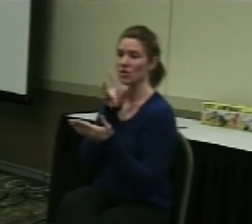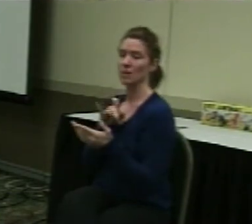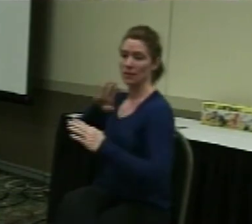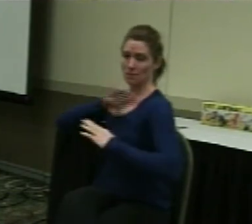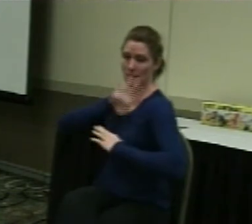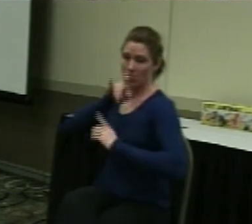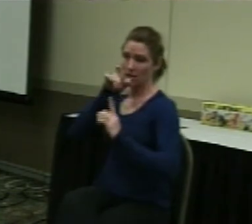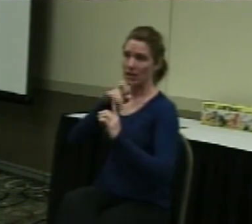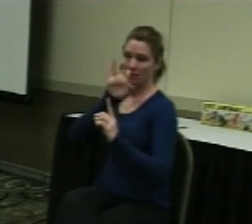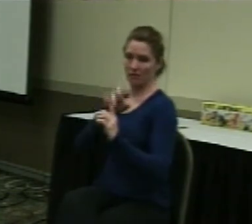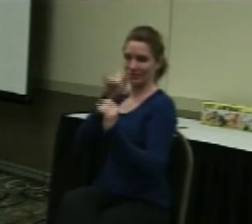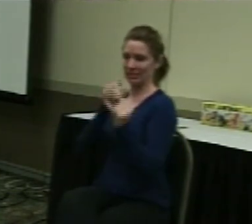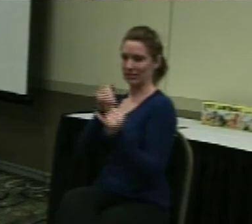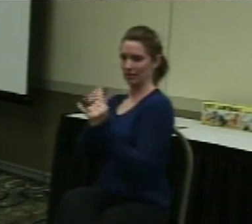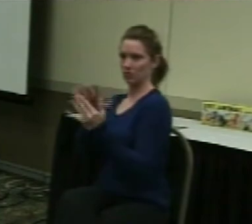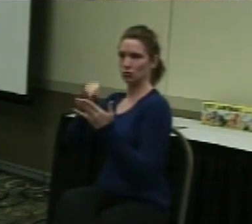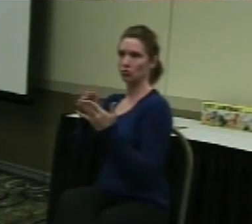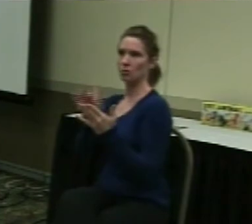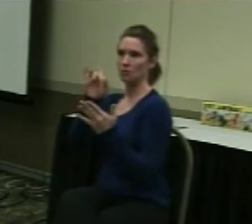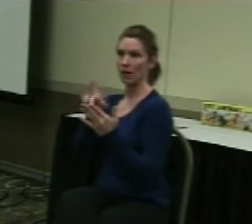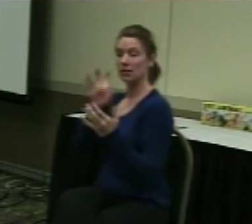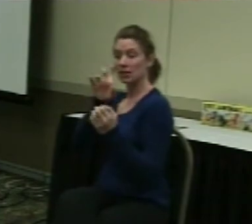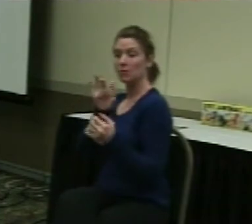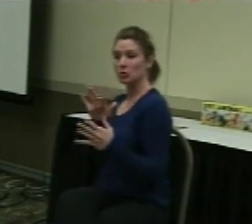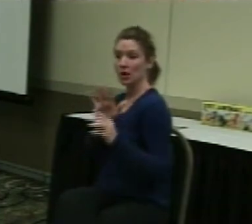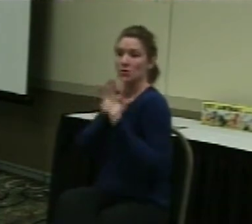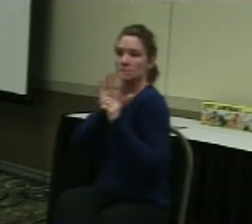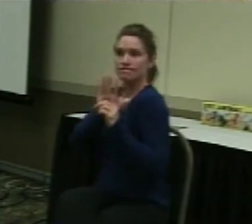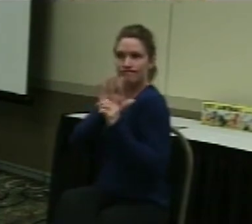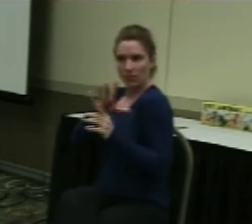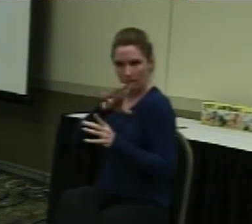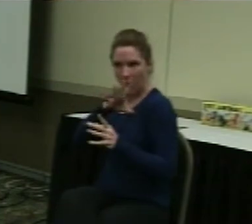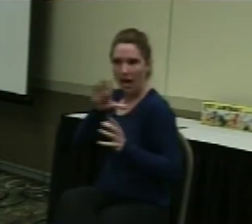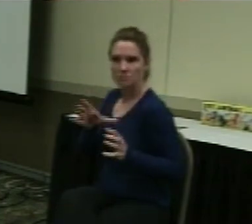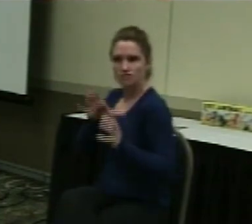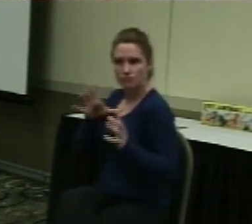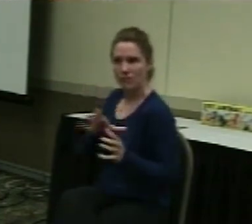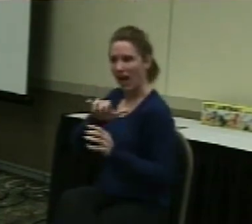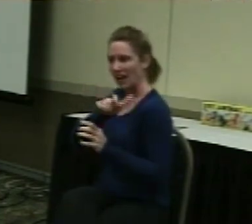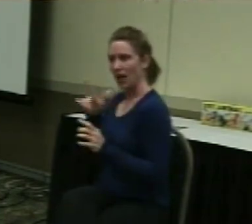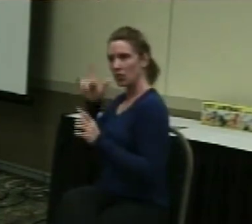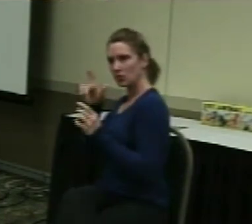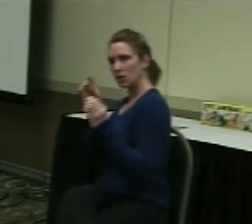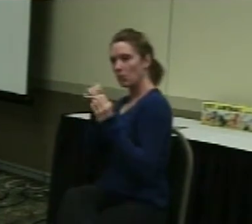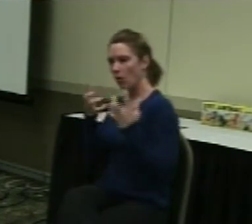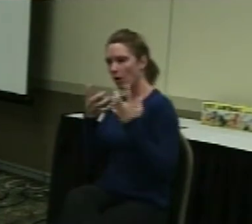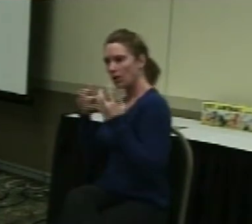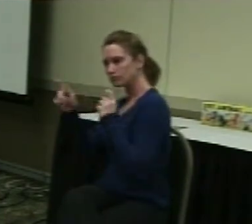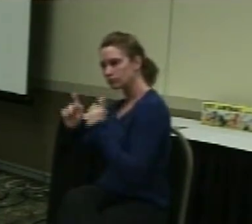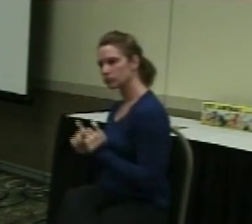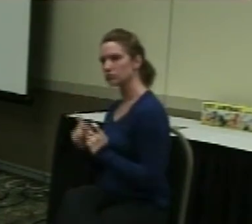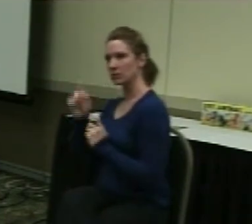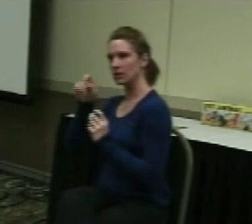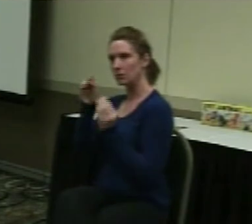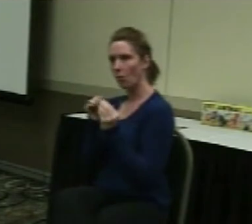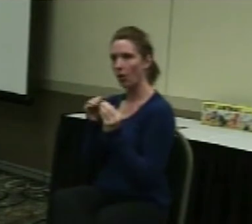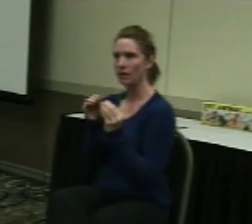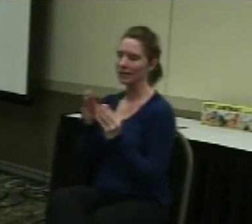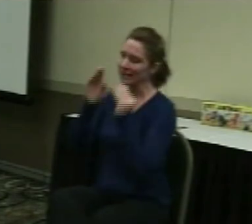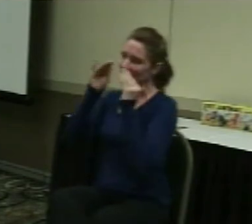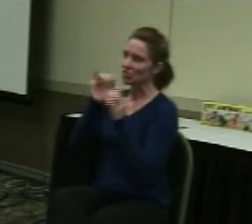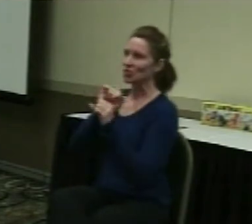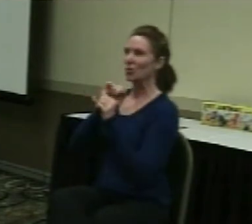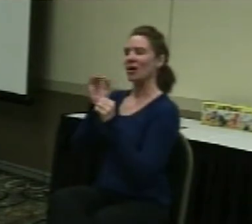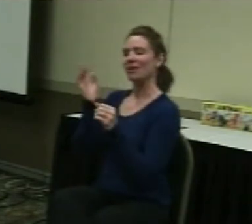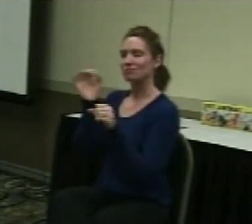student. Some it's can be pushed more such a challenge, isn't it? It's the teacher's work is never done in a certain